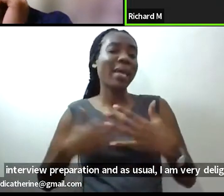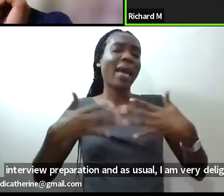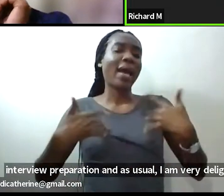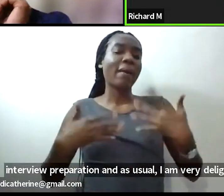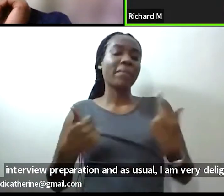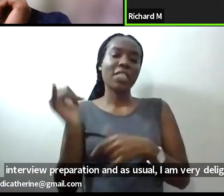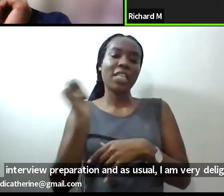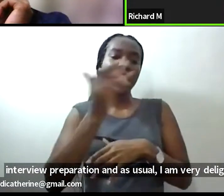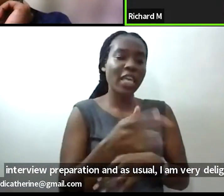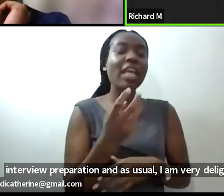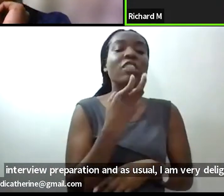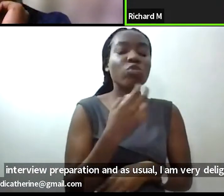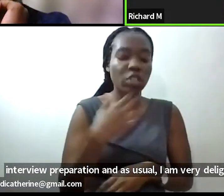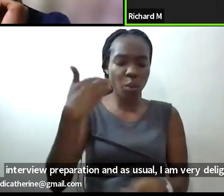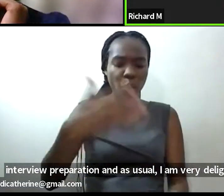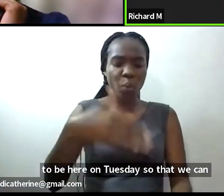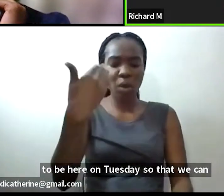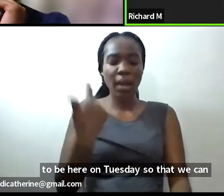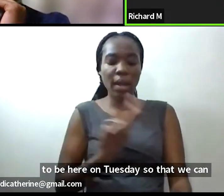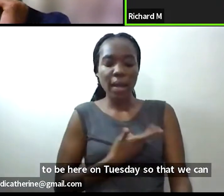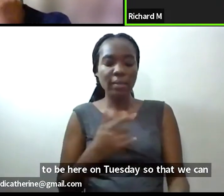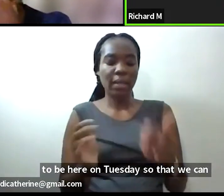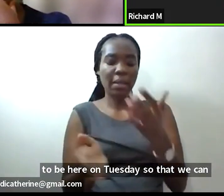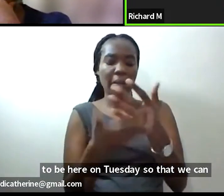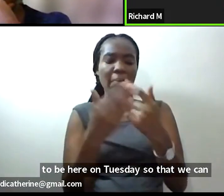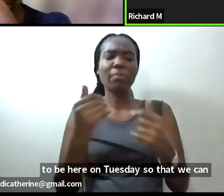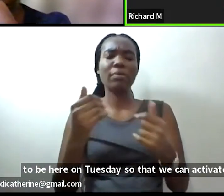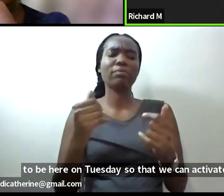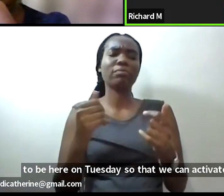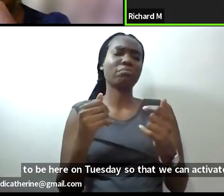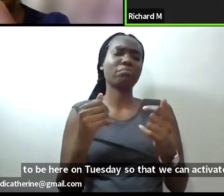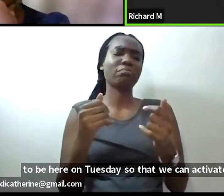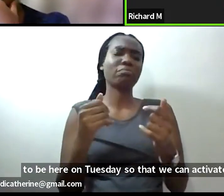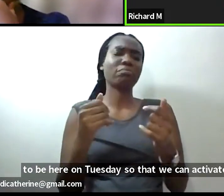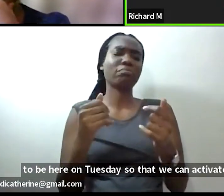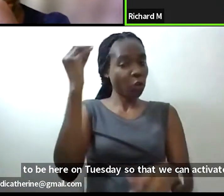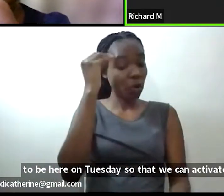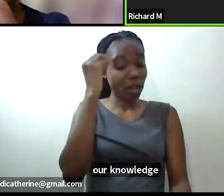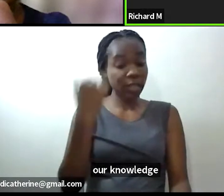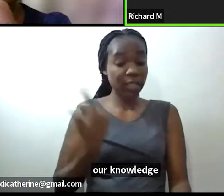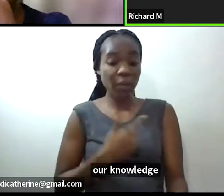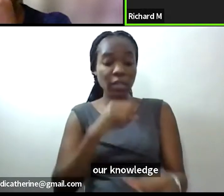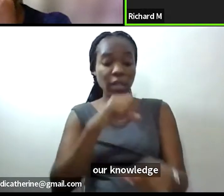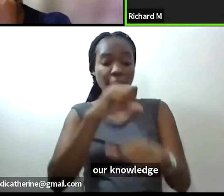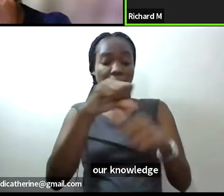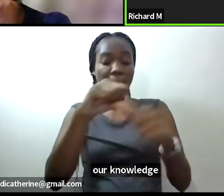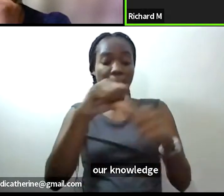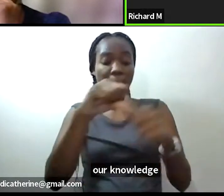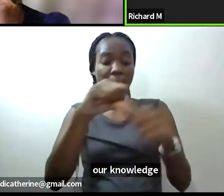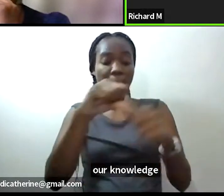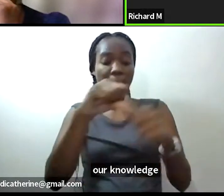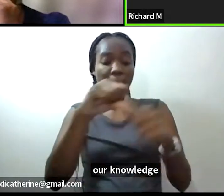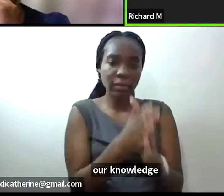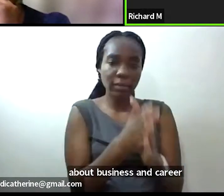Tuesday so that we can activate our knowledge about business and career